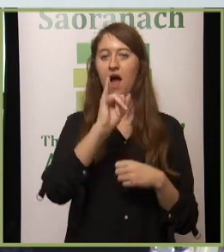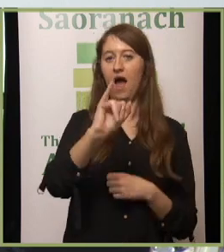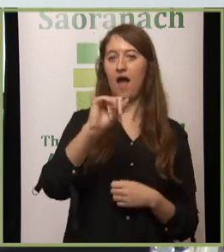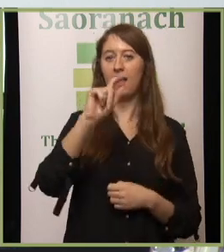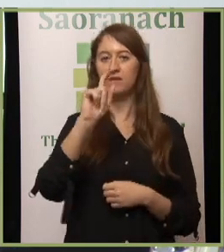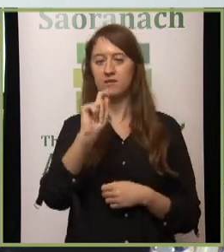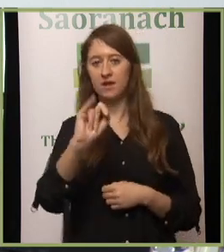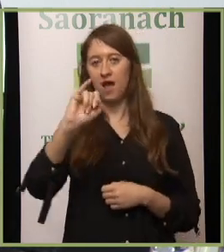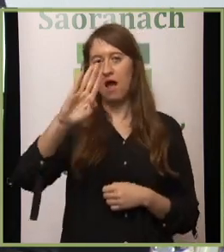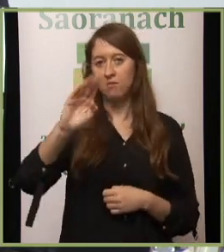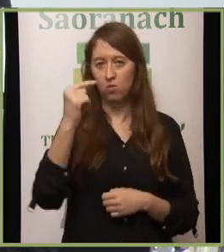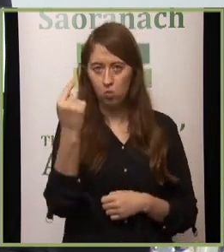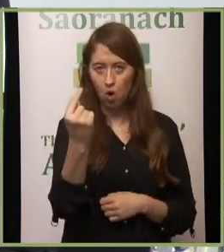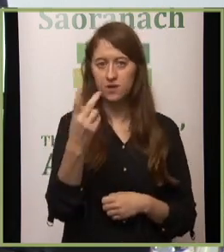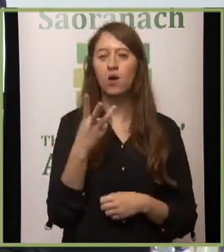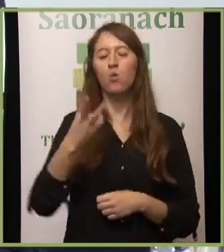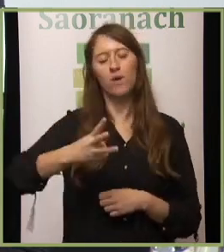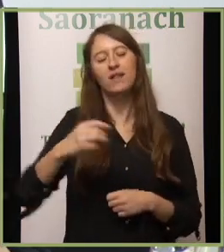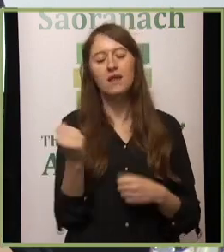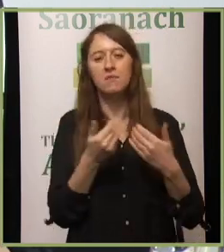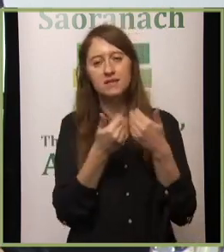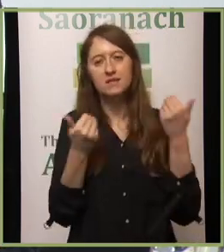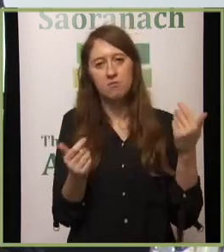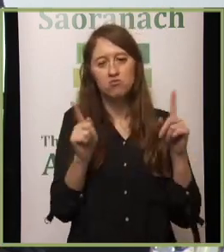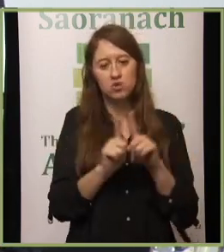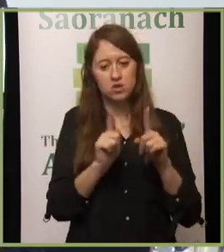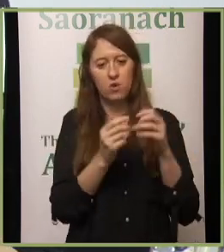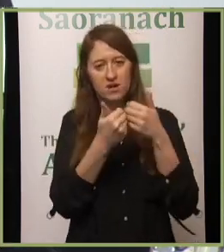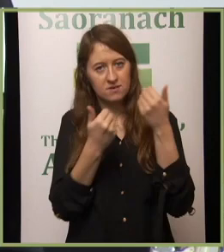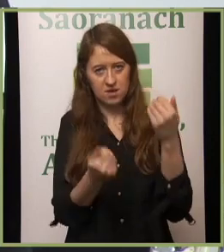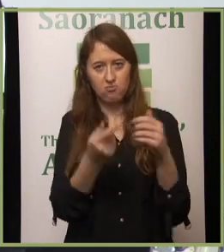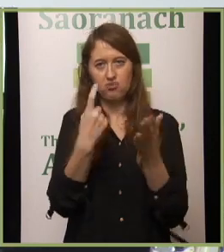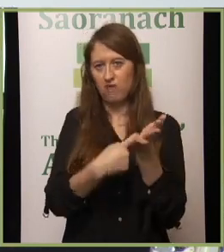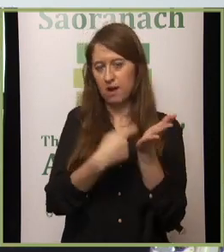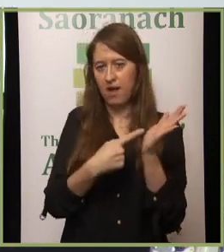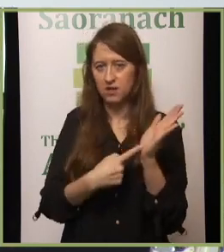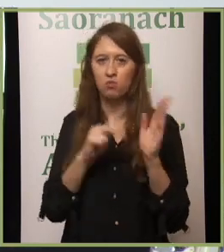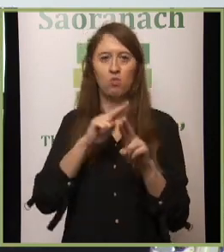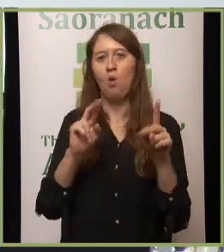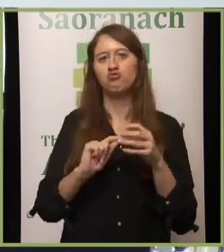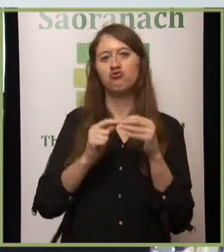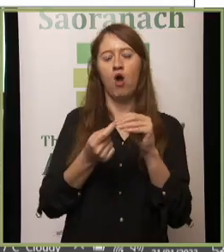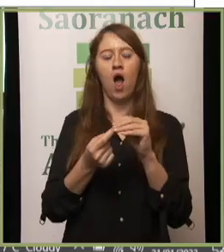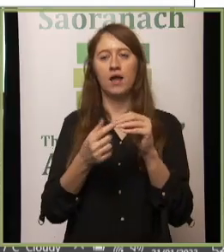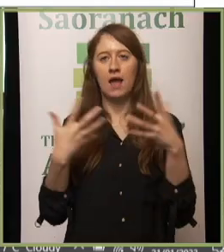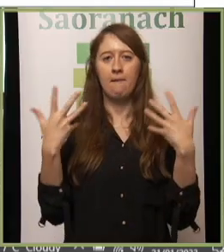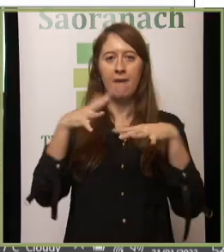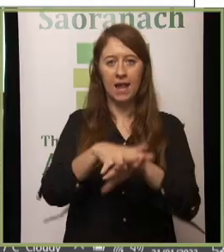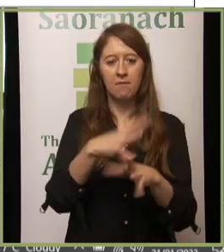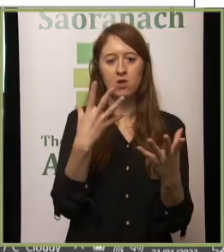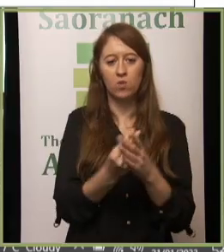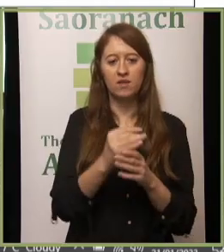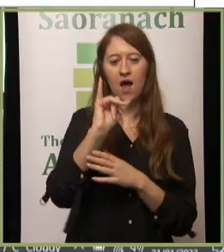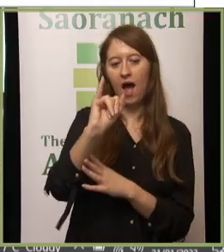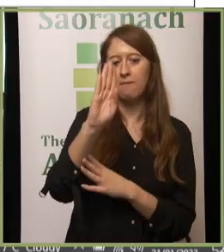IBTB1, we're just going to keep it as a separate recommendation. We're not going to try and amalgamate it with IBT3